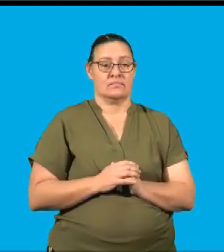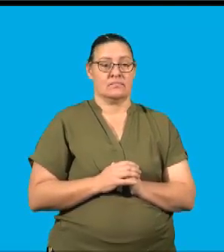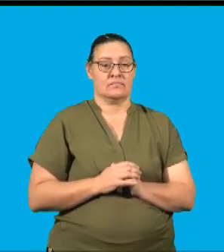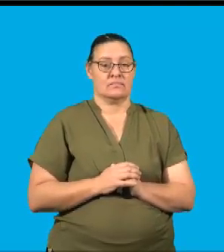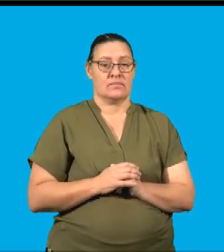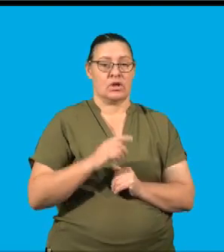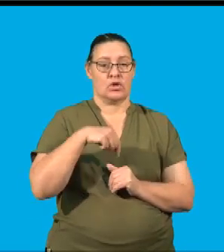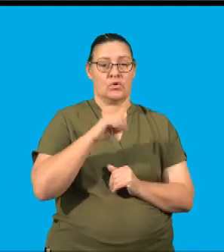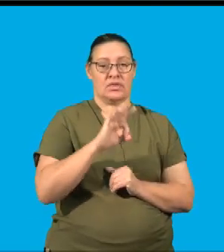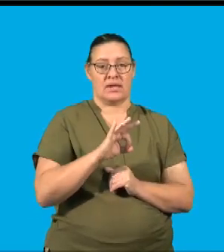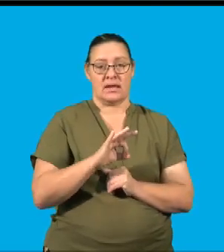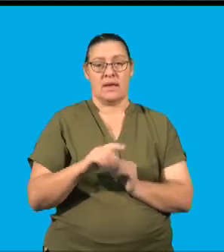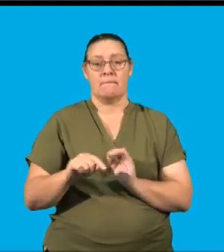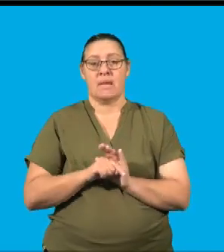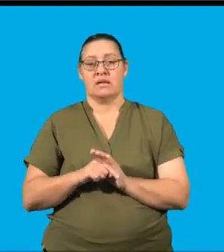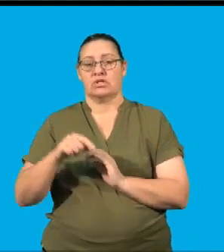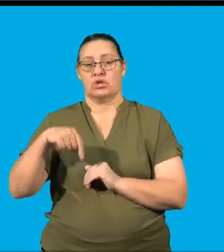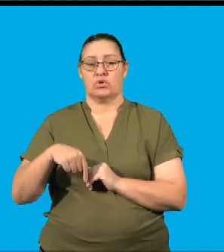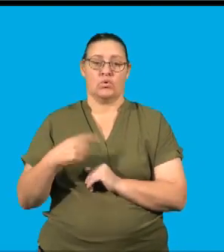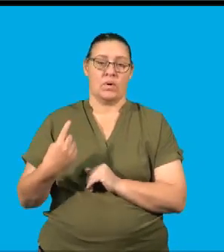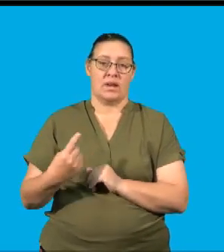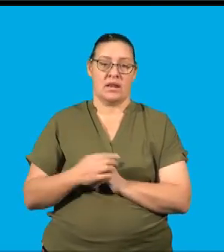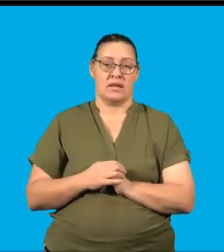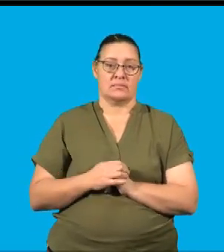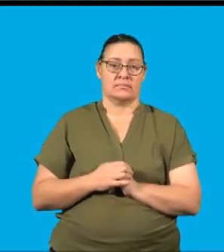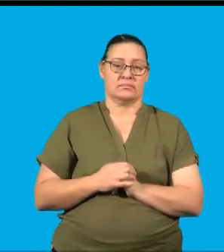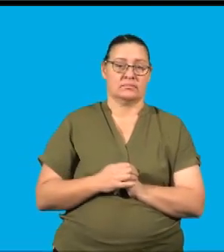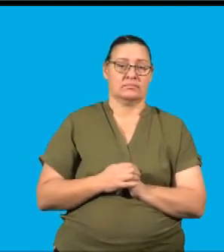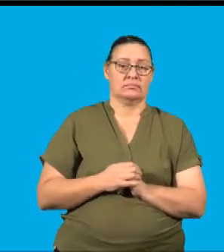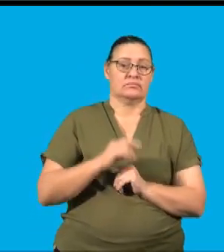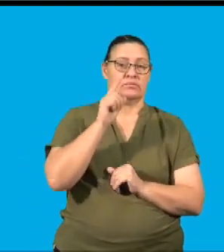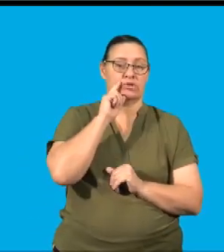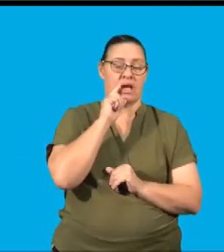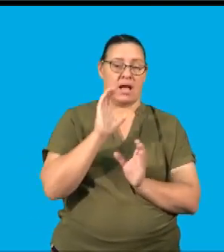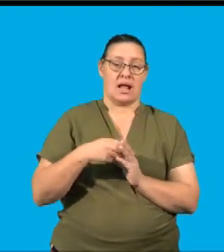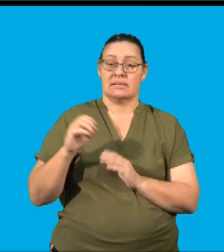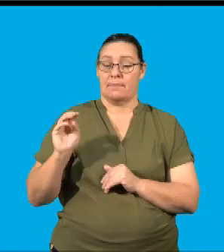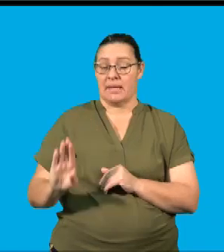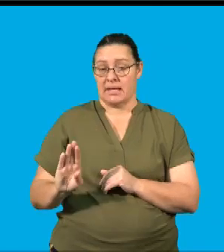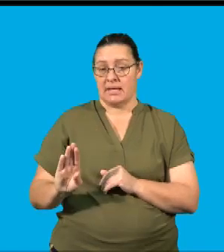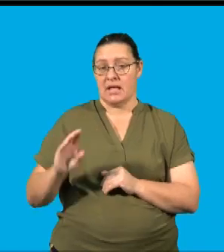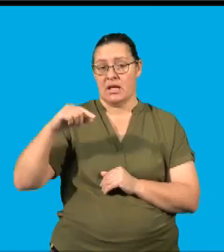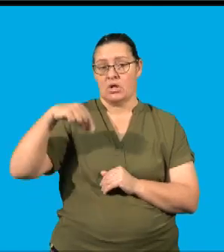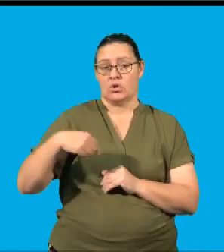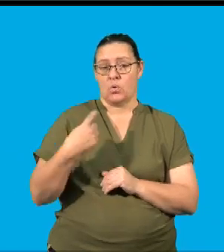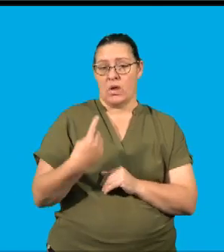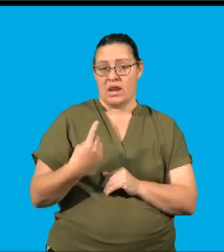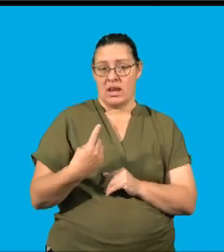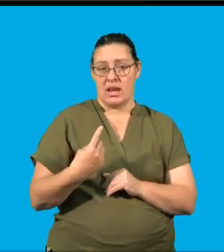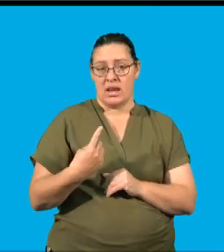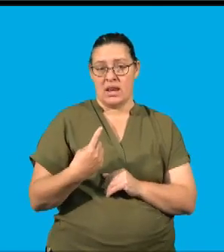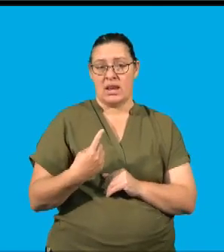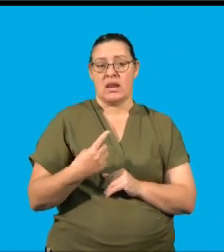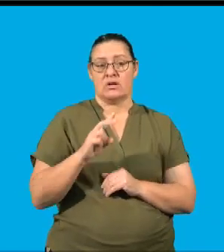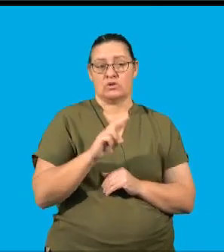to the formula Q3 minus Q1. So let us check class B. What is Q1?